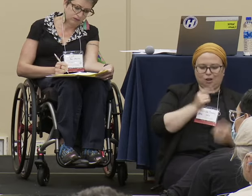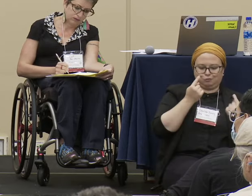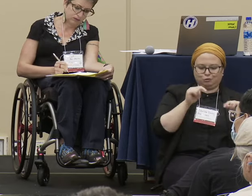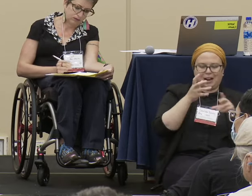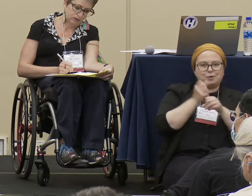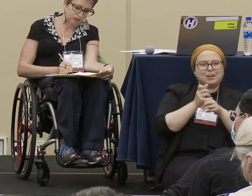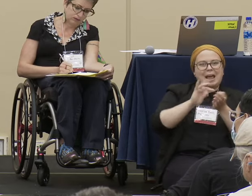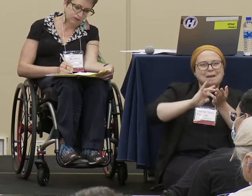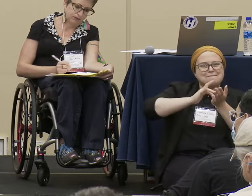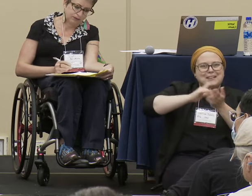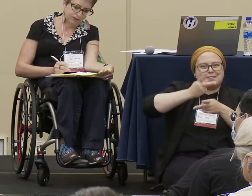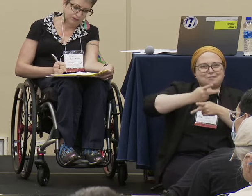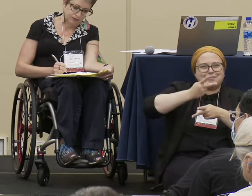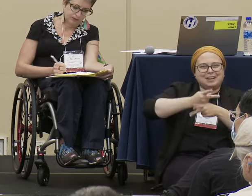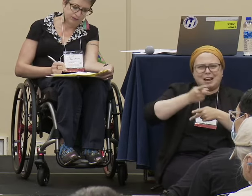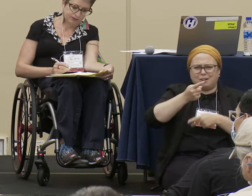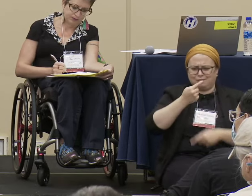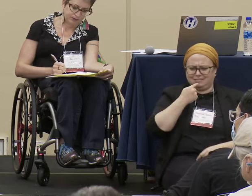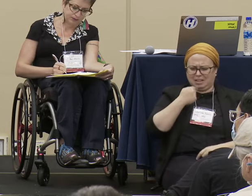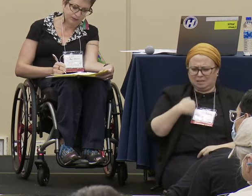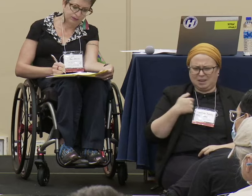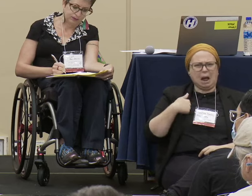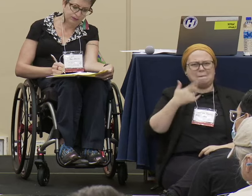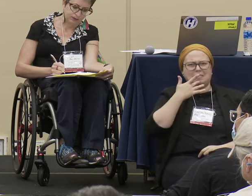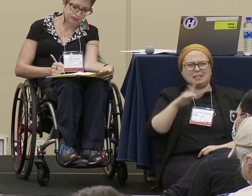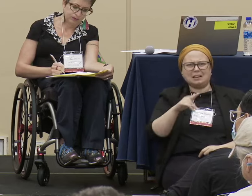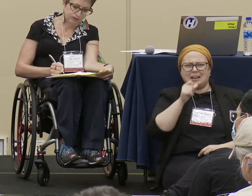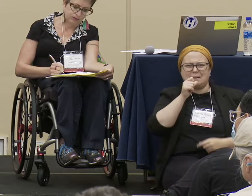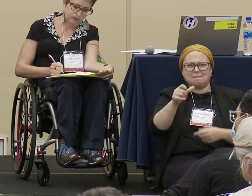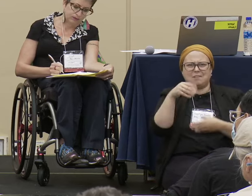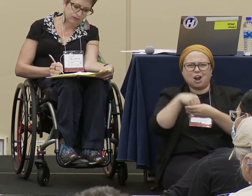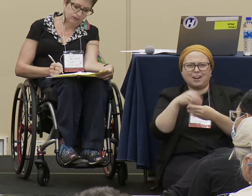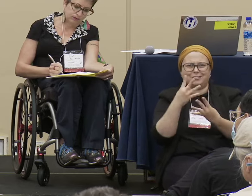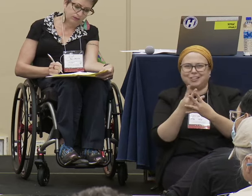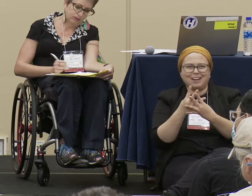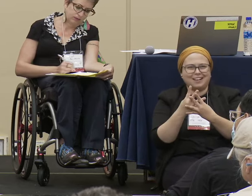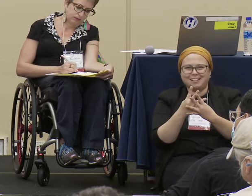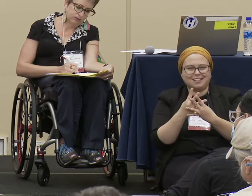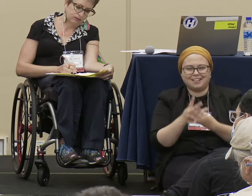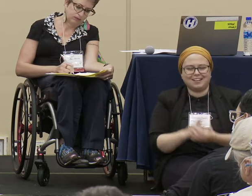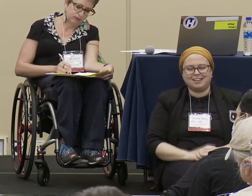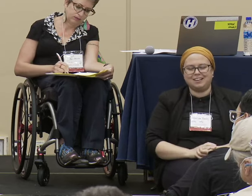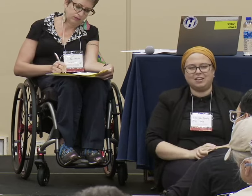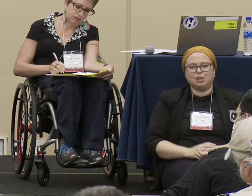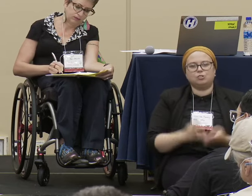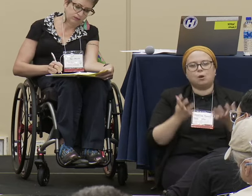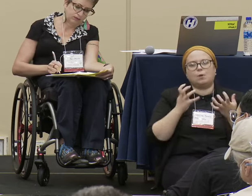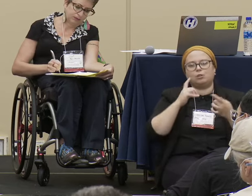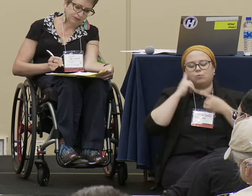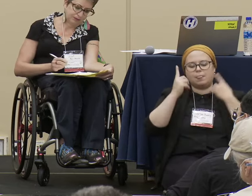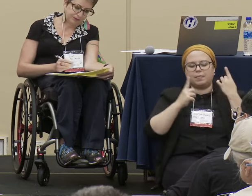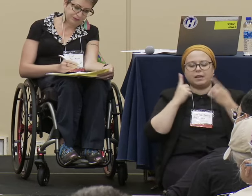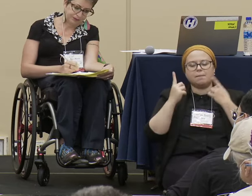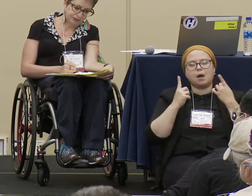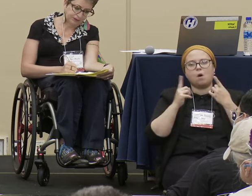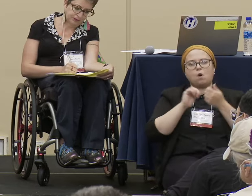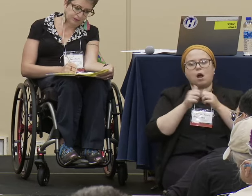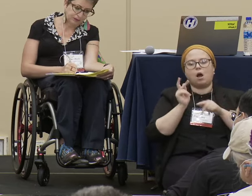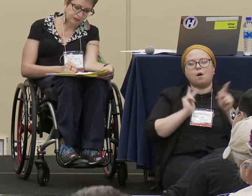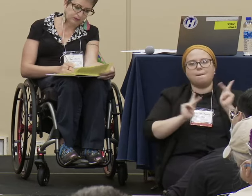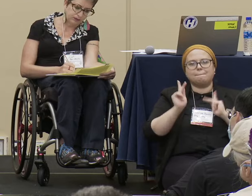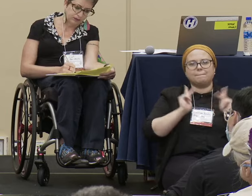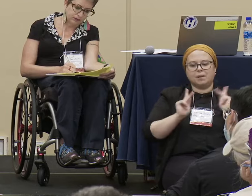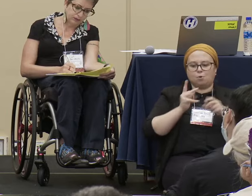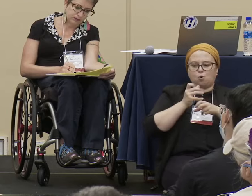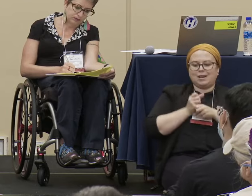care. And you're telling me I'm lucky that I'm not in jail? So I want us to think about the extent to which people